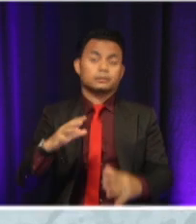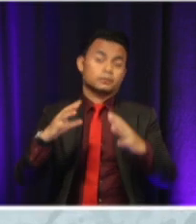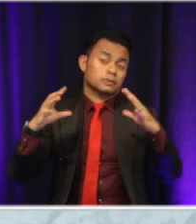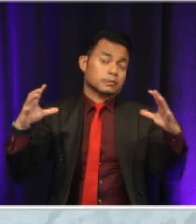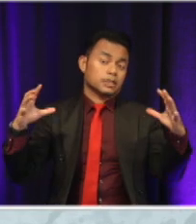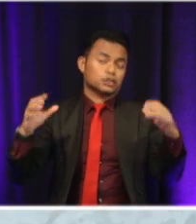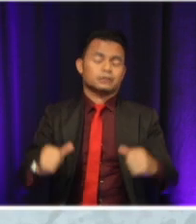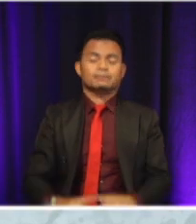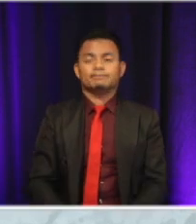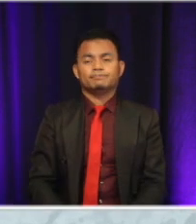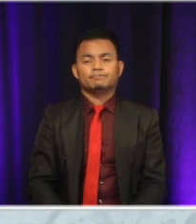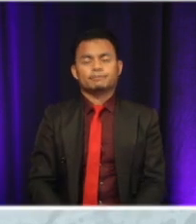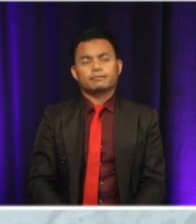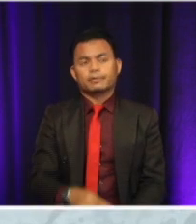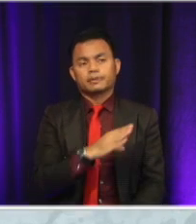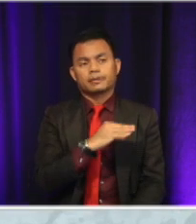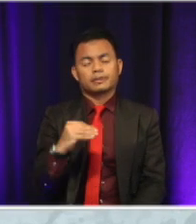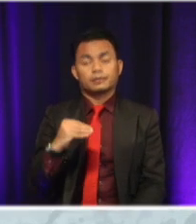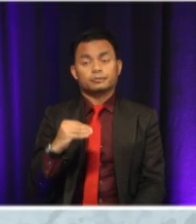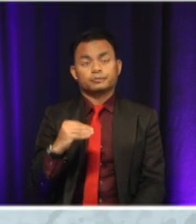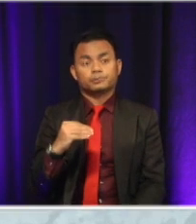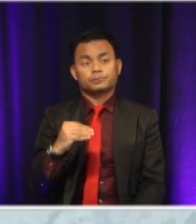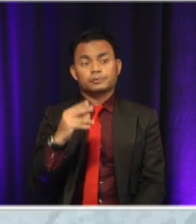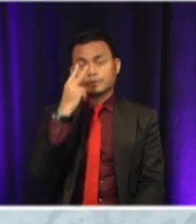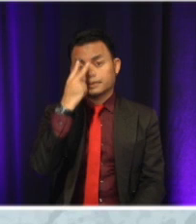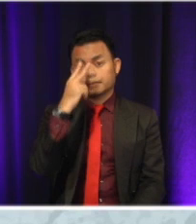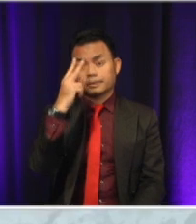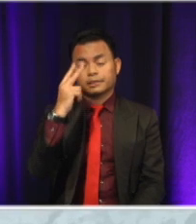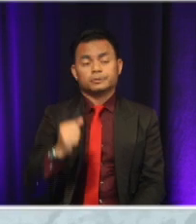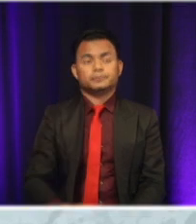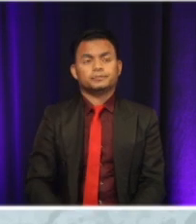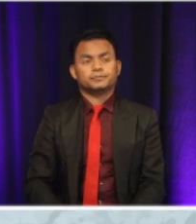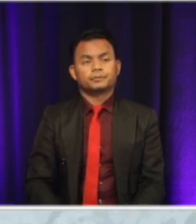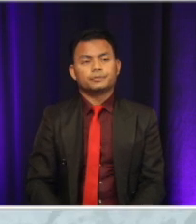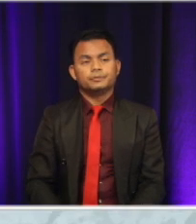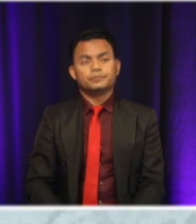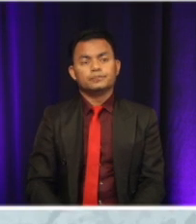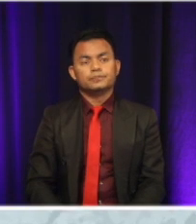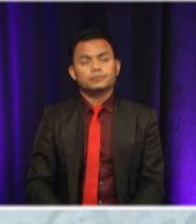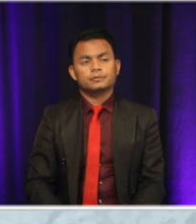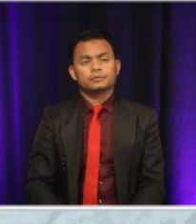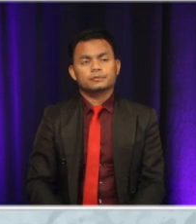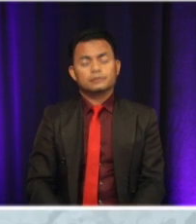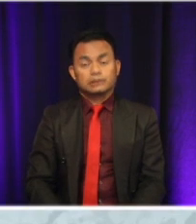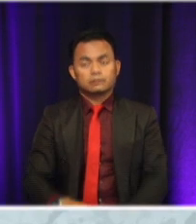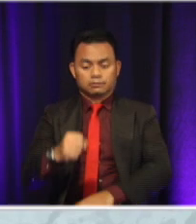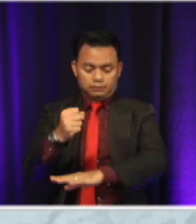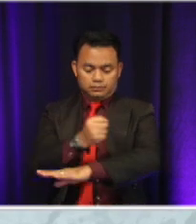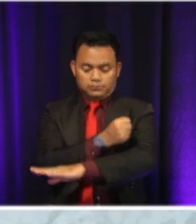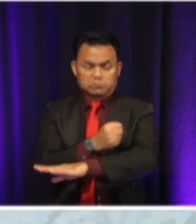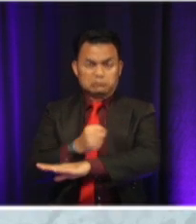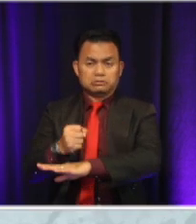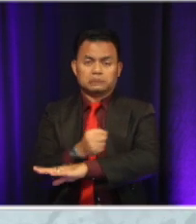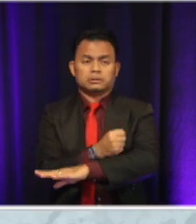text. Look at Flowers for Algernon. Charlie's participation in the surgery was a mistake. Do